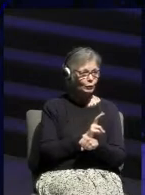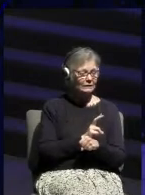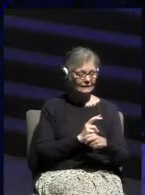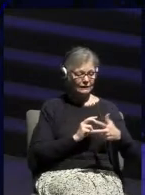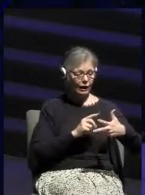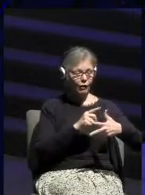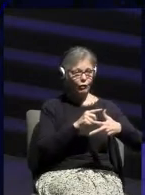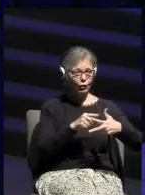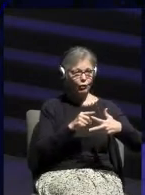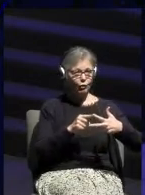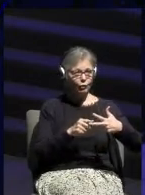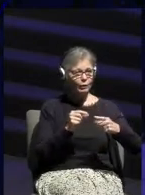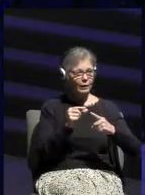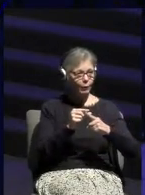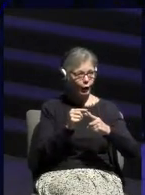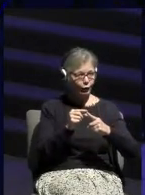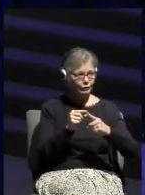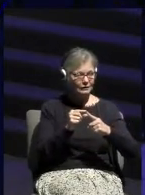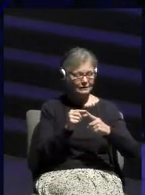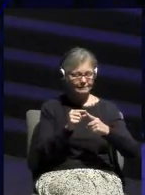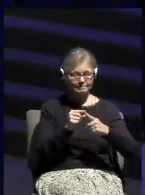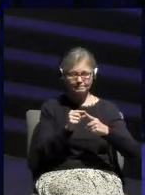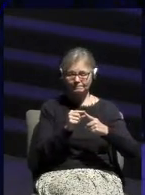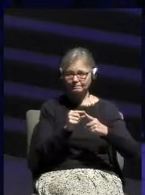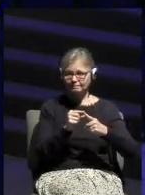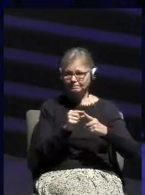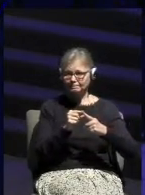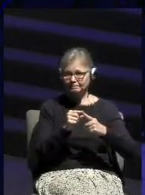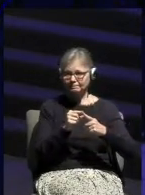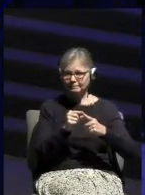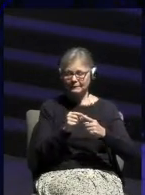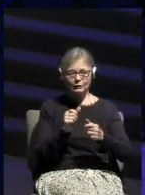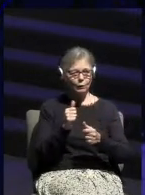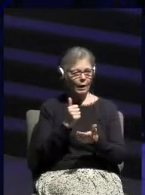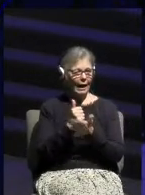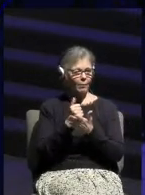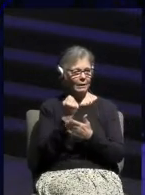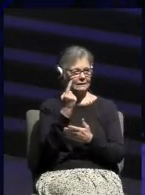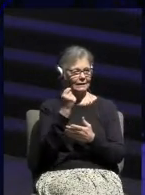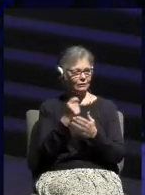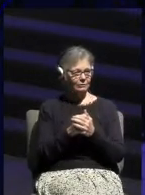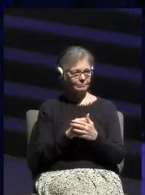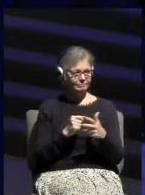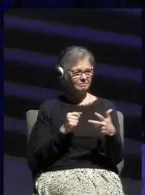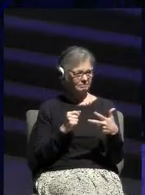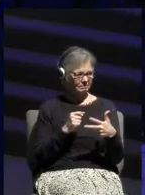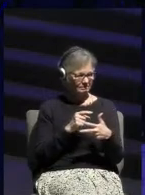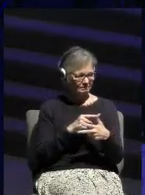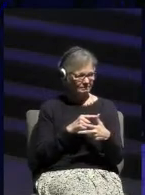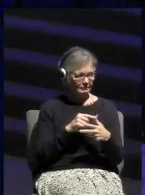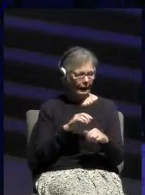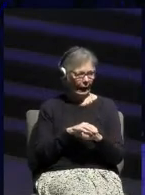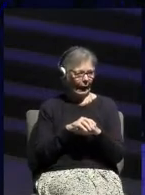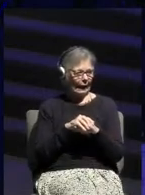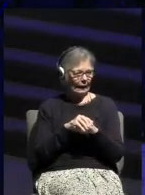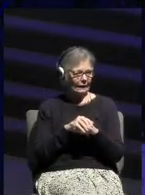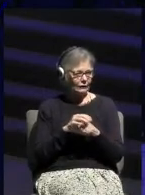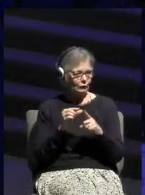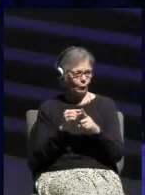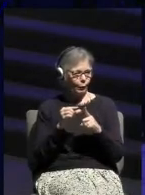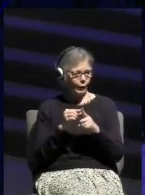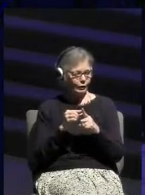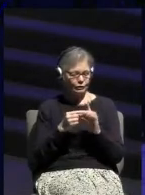on, but the writer uses literary devices in which